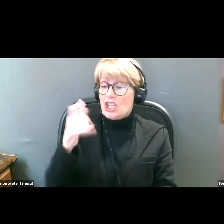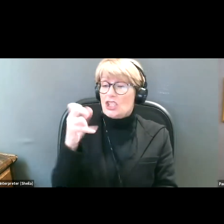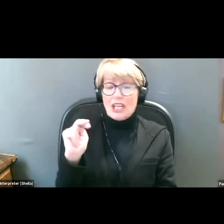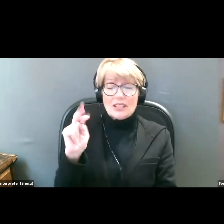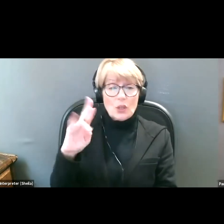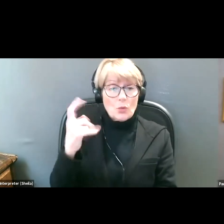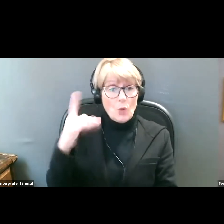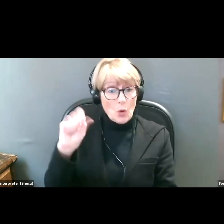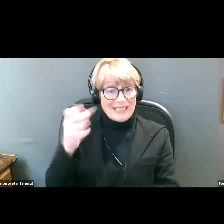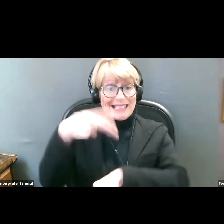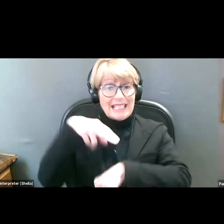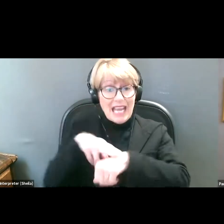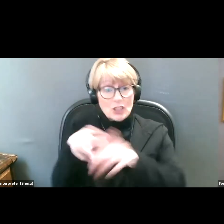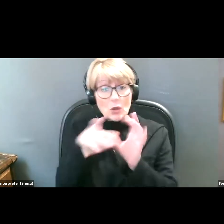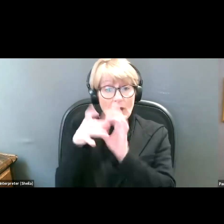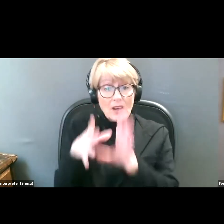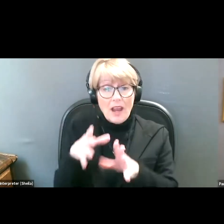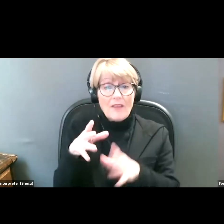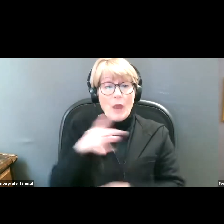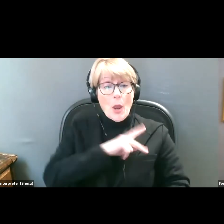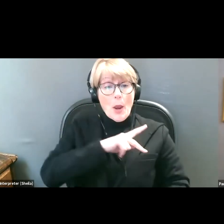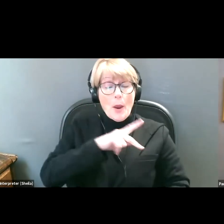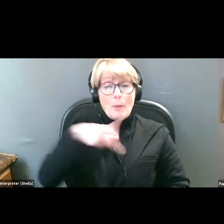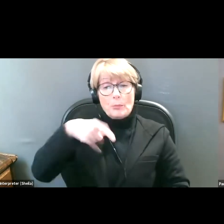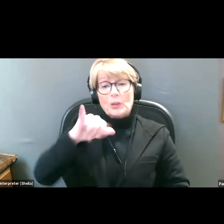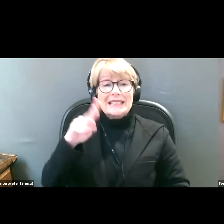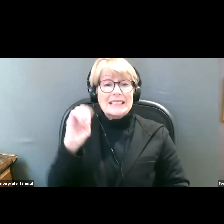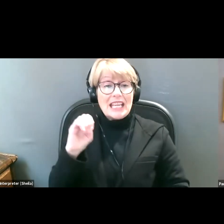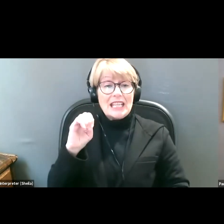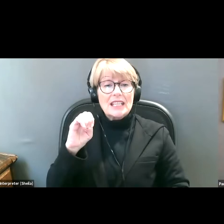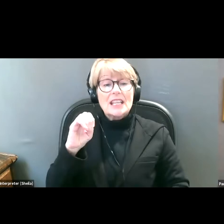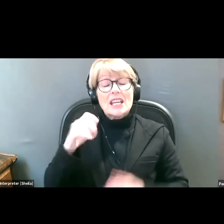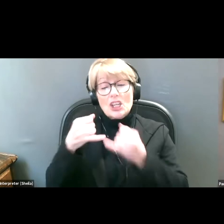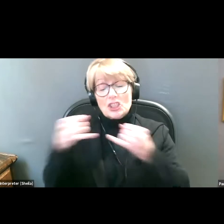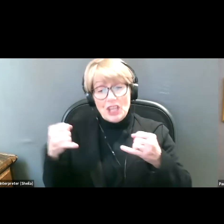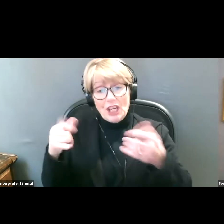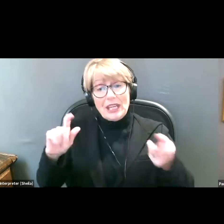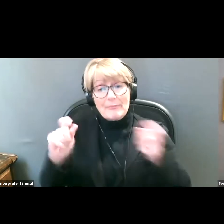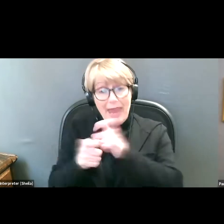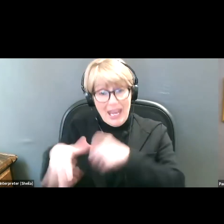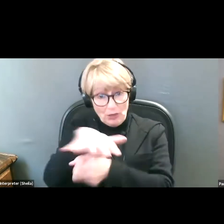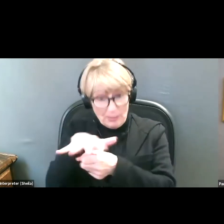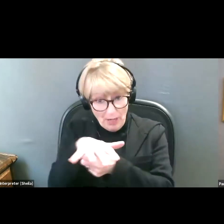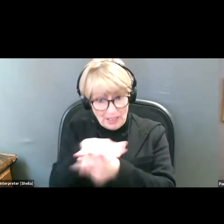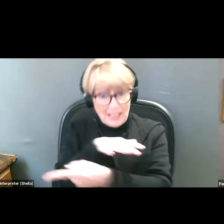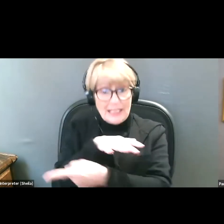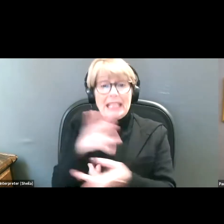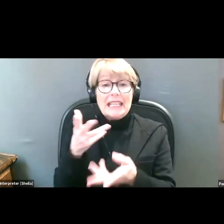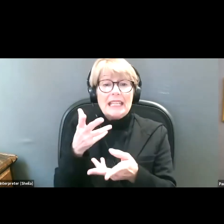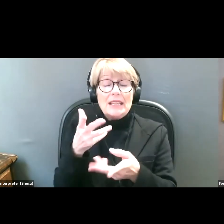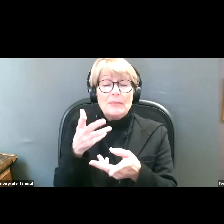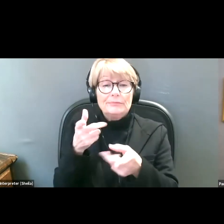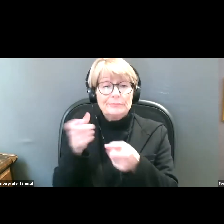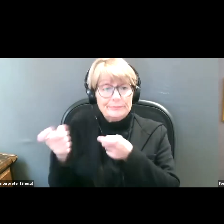national coordinator of the Princeton Gerrymandering Project. His principal tasks include facilitating partnerships,